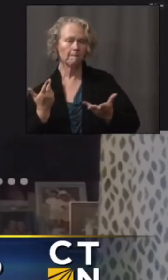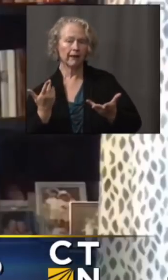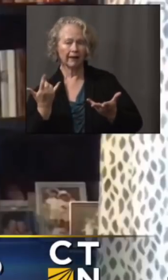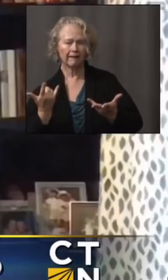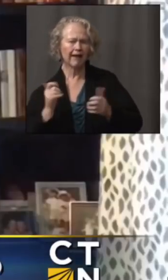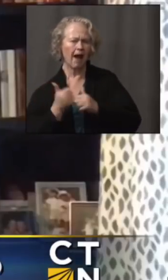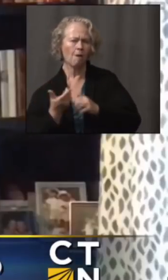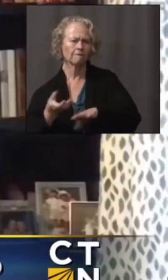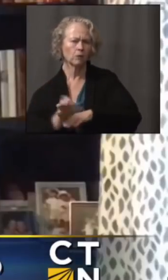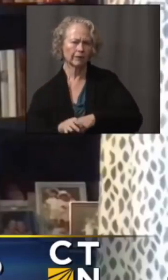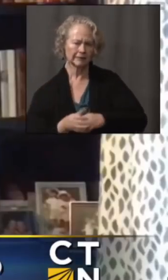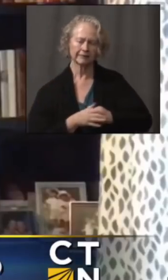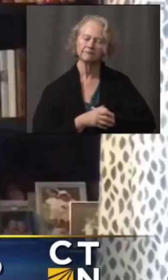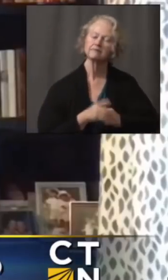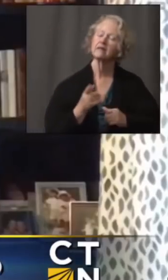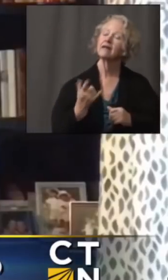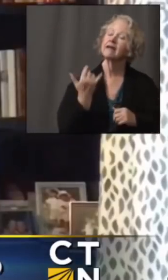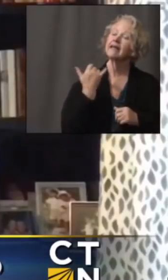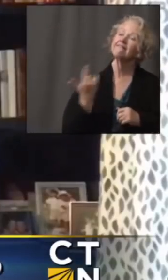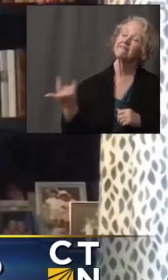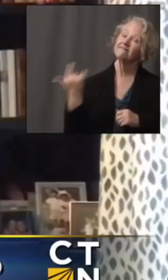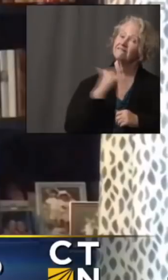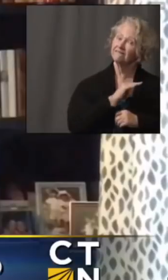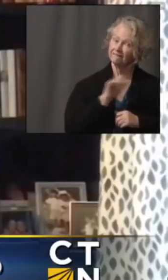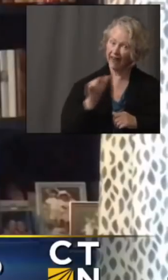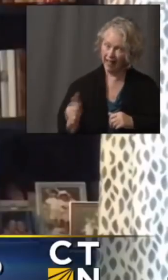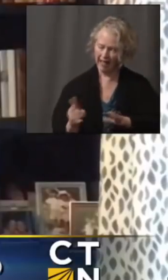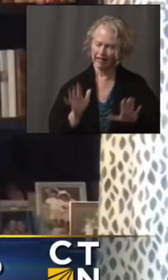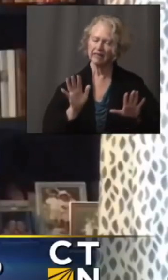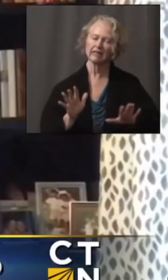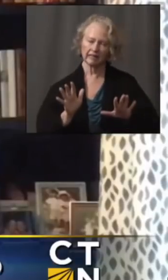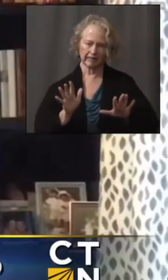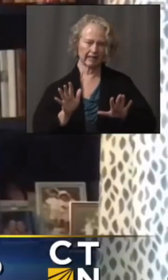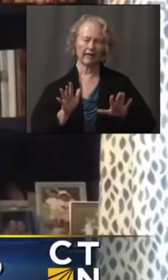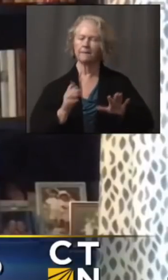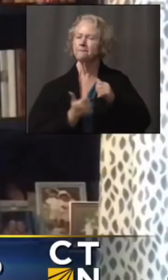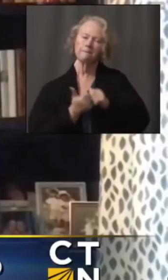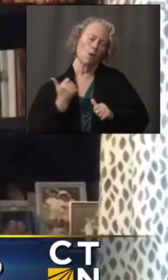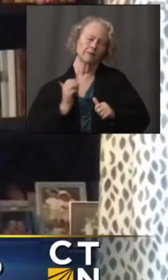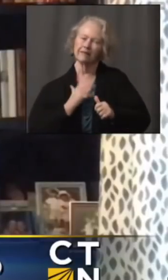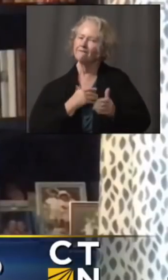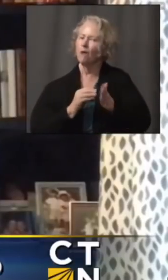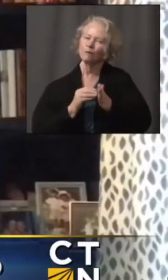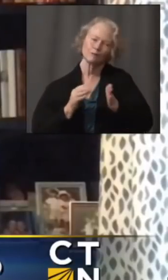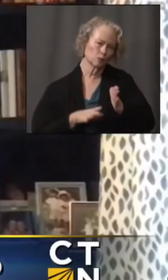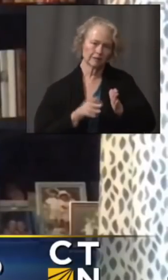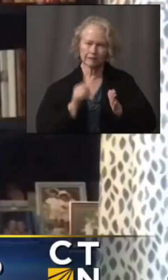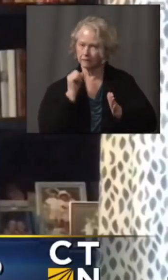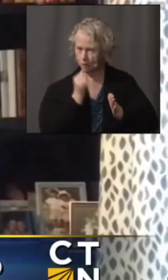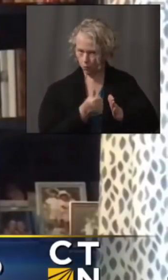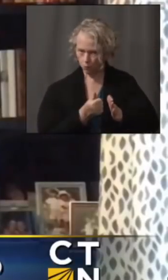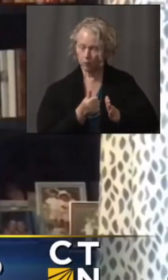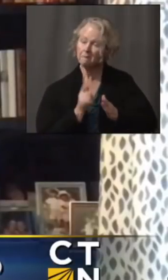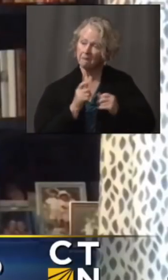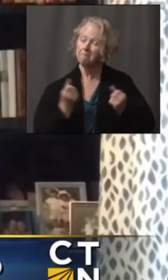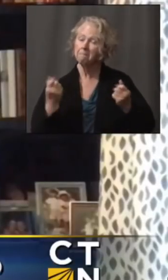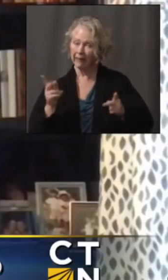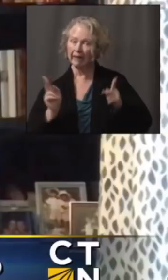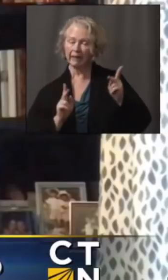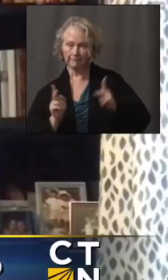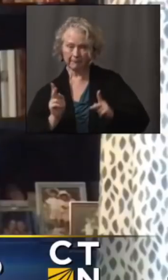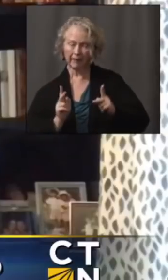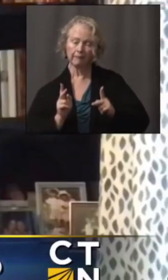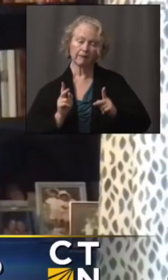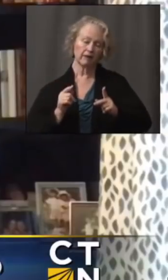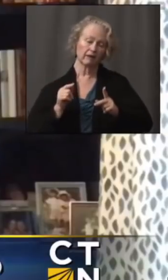Well, for aviation, for people flying in, first of all, which is not the majority of students, as I talked about, but a lot of other people,